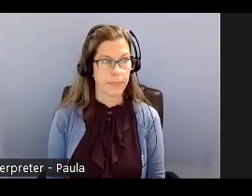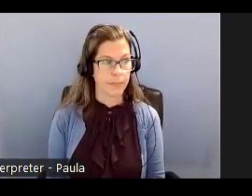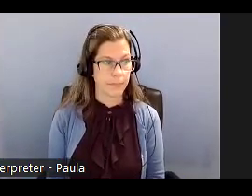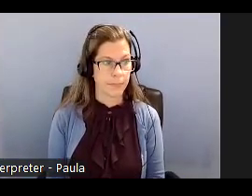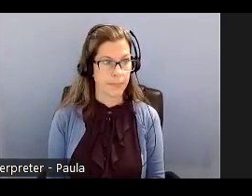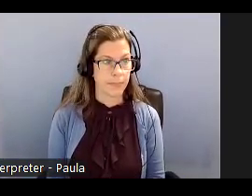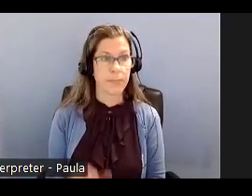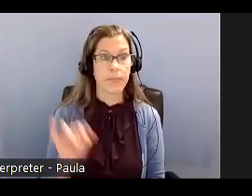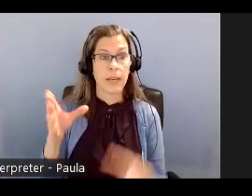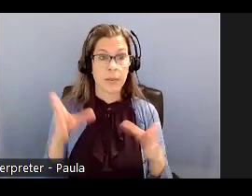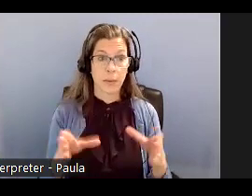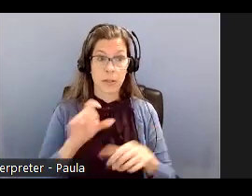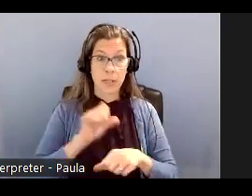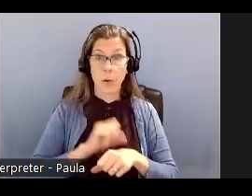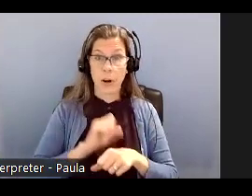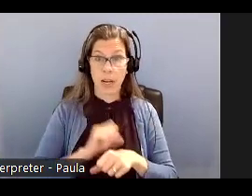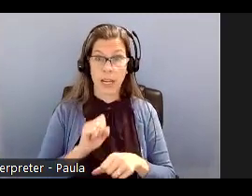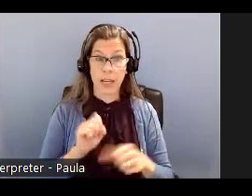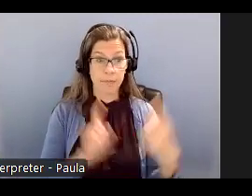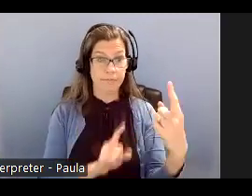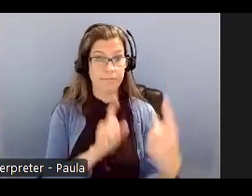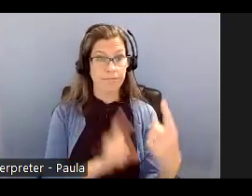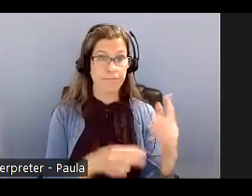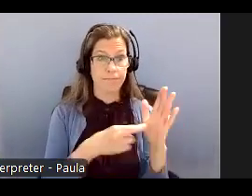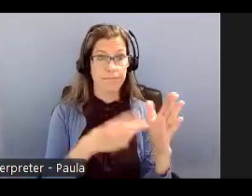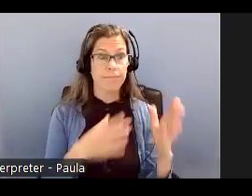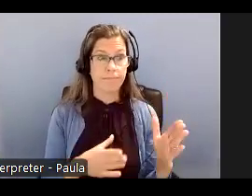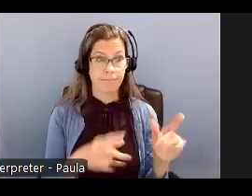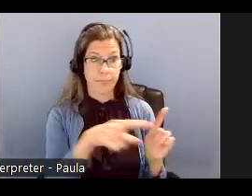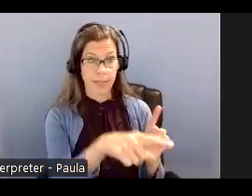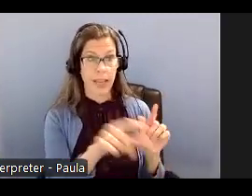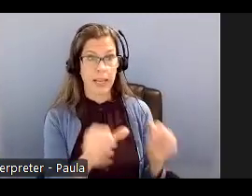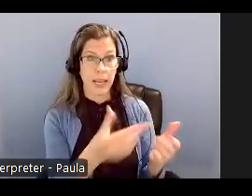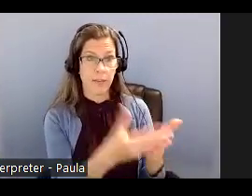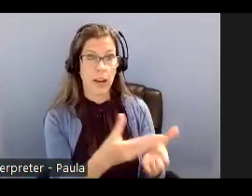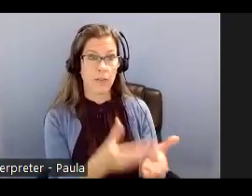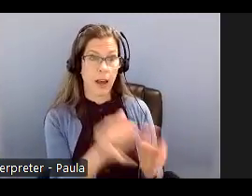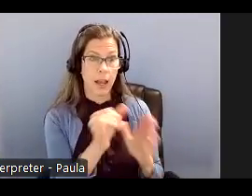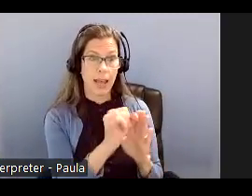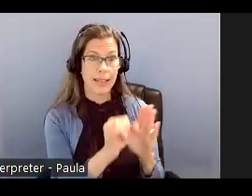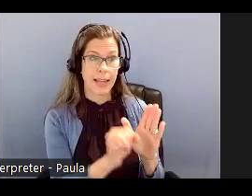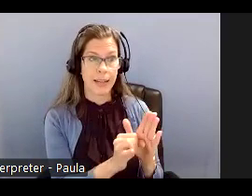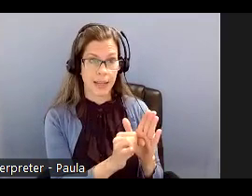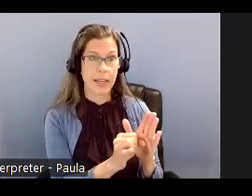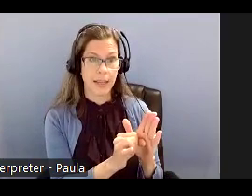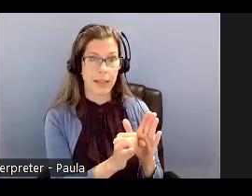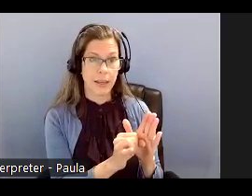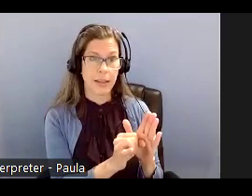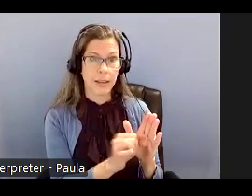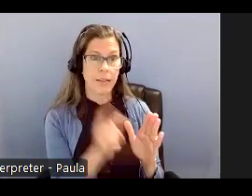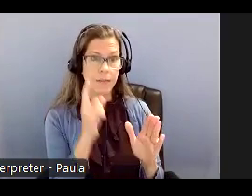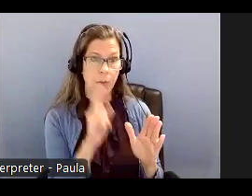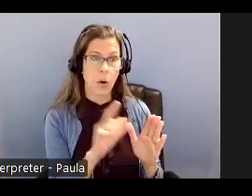If an individual is working with a navigator, the navigator will be able to verify their identity and upload